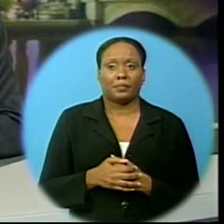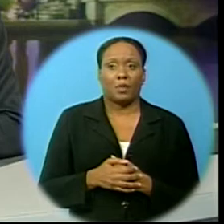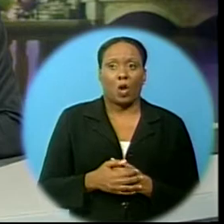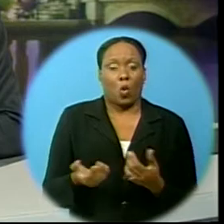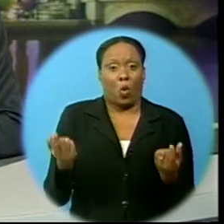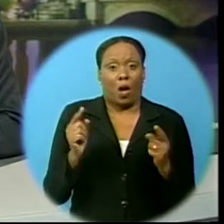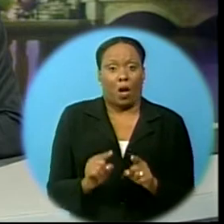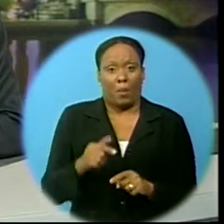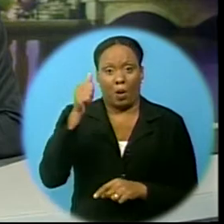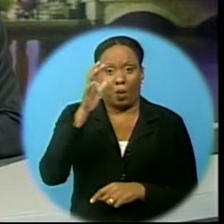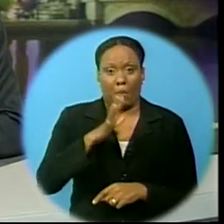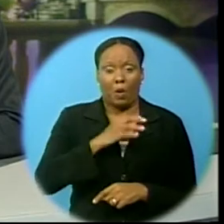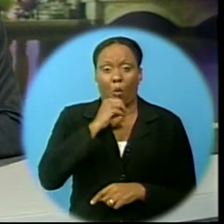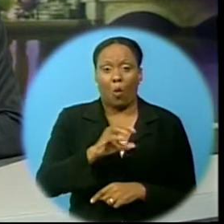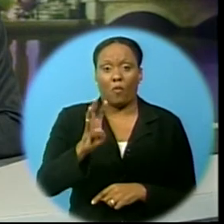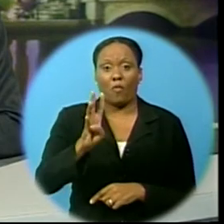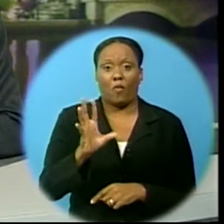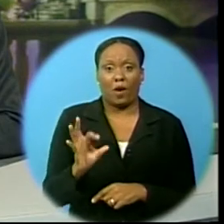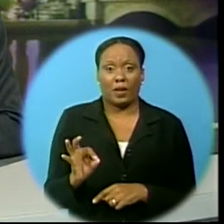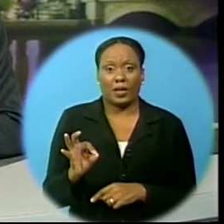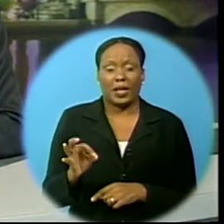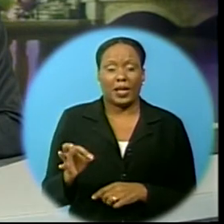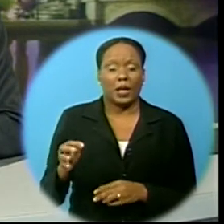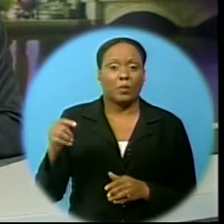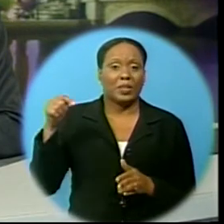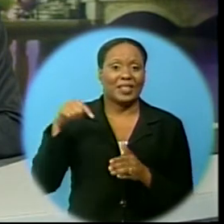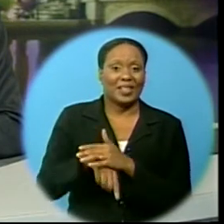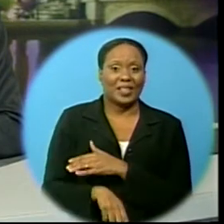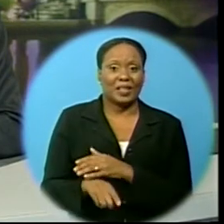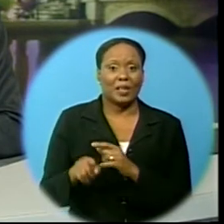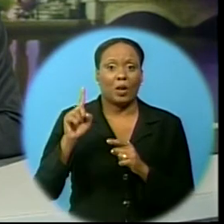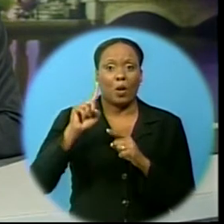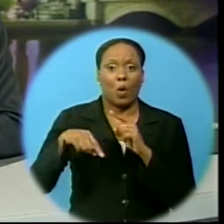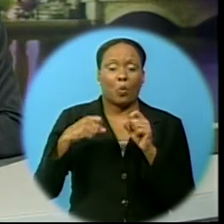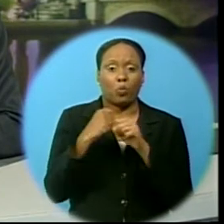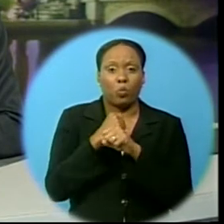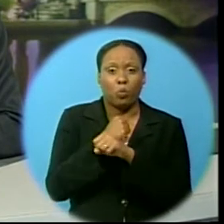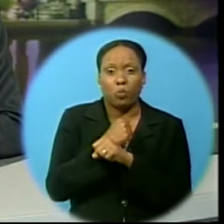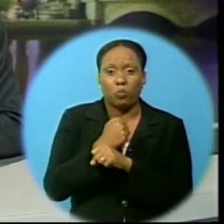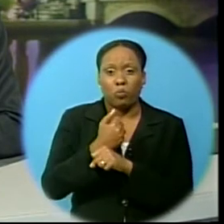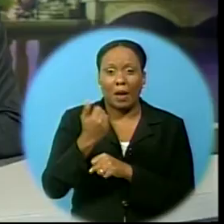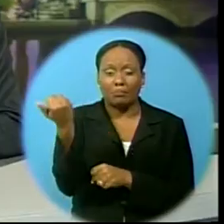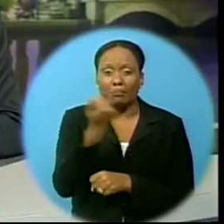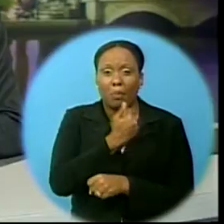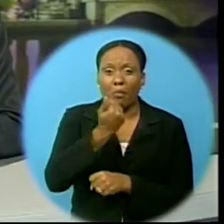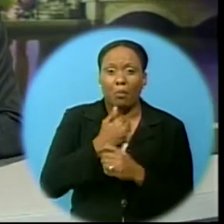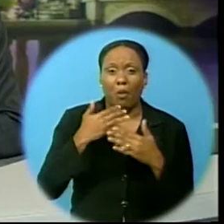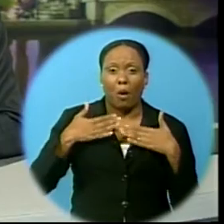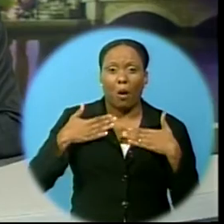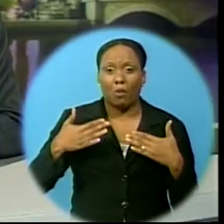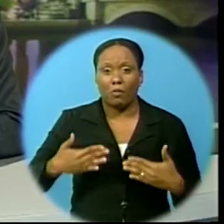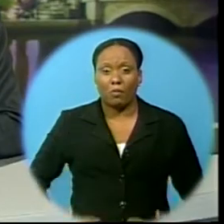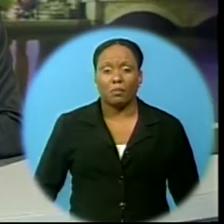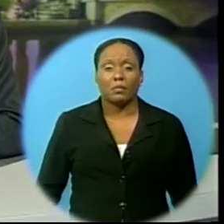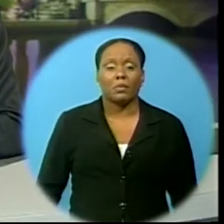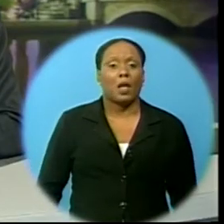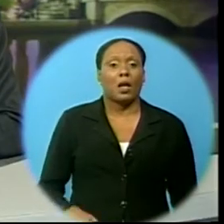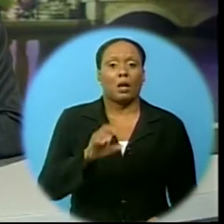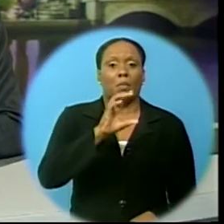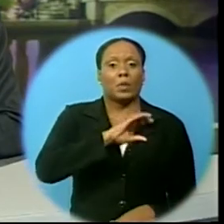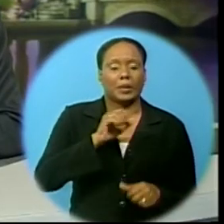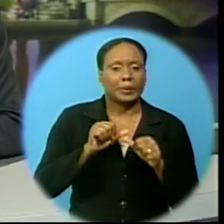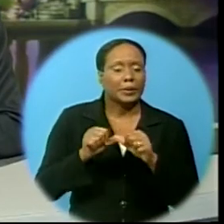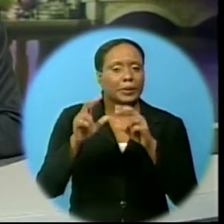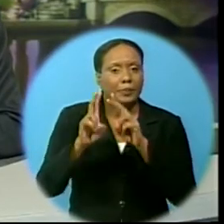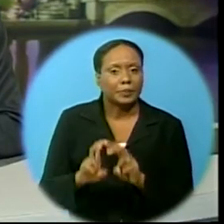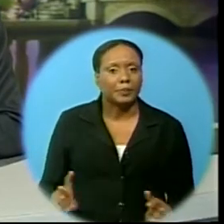Martin Graves of Half Moon Fort, St. Lucie, was killed during an altercation after receiving several stab wounds about the body. Meantime, police